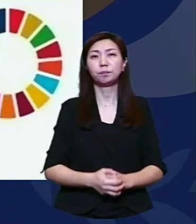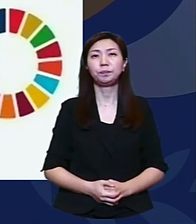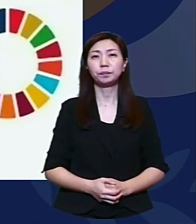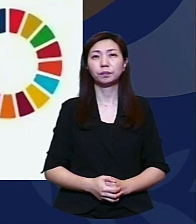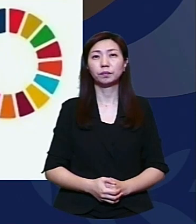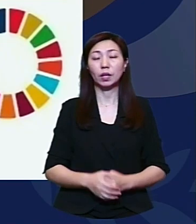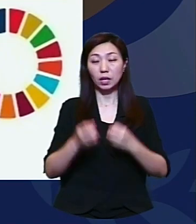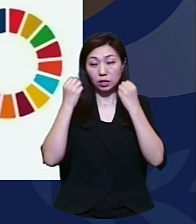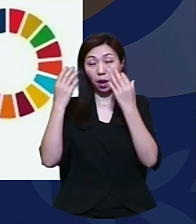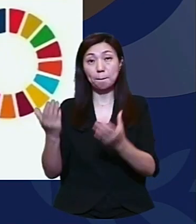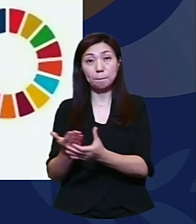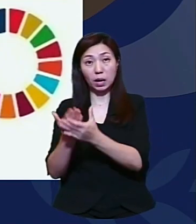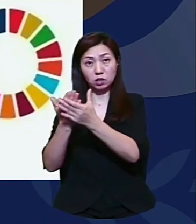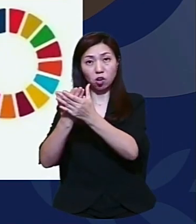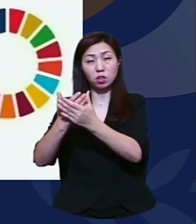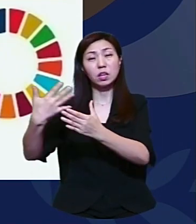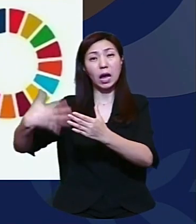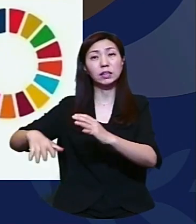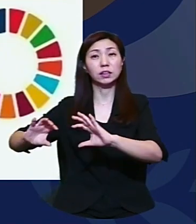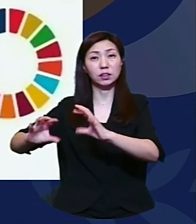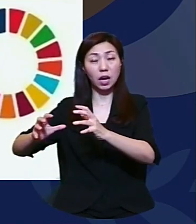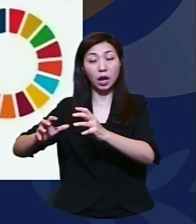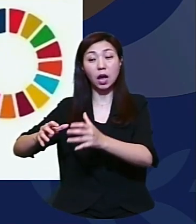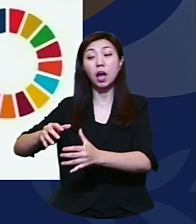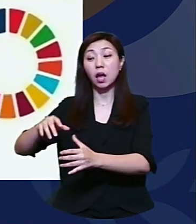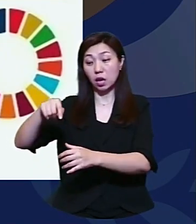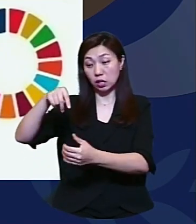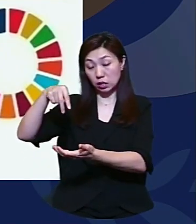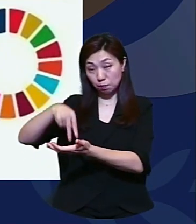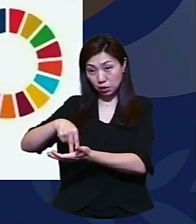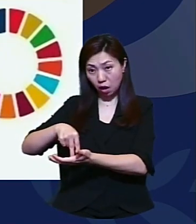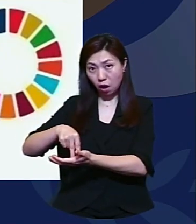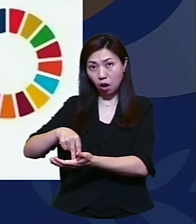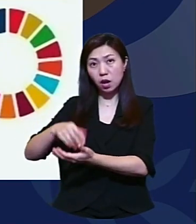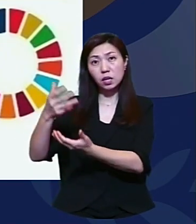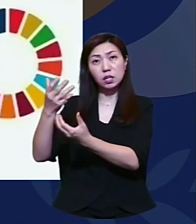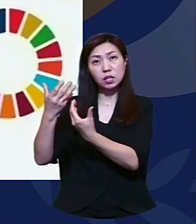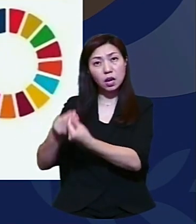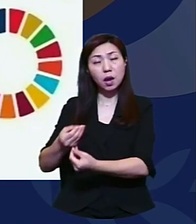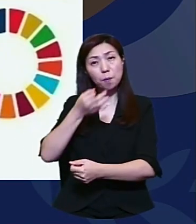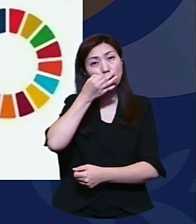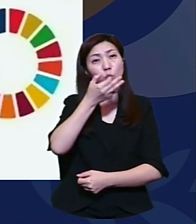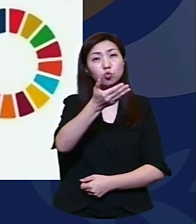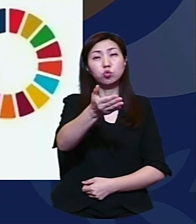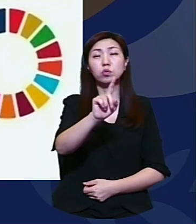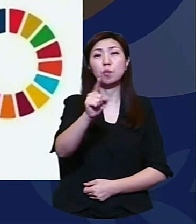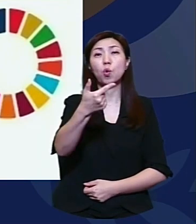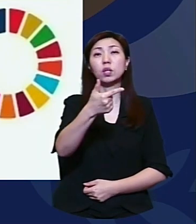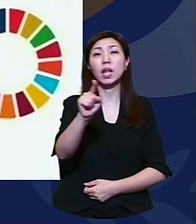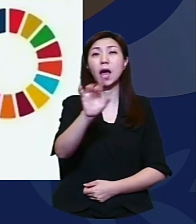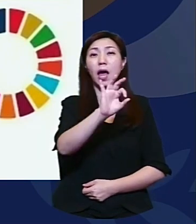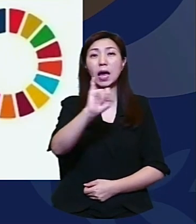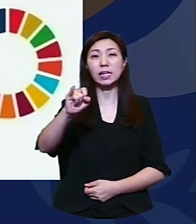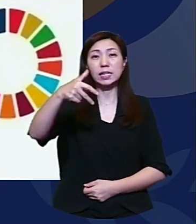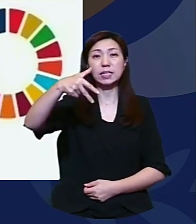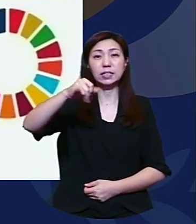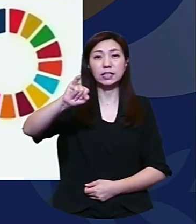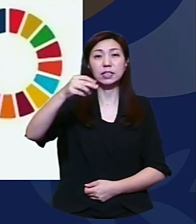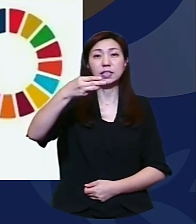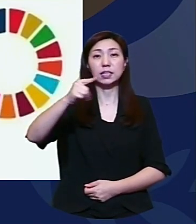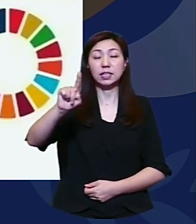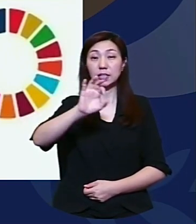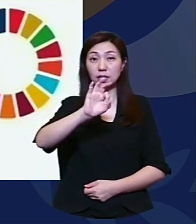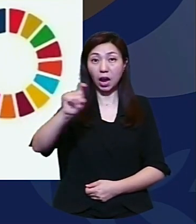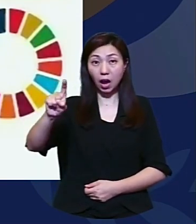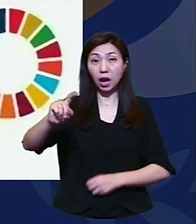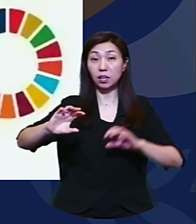refer to our experience in Niger with our Smart Villages project. Working with local communities and